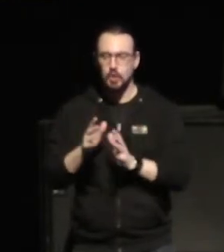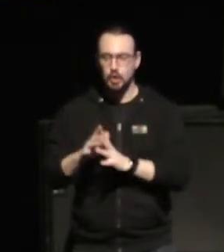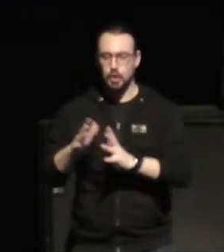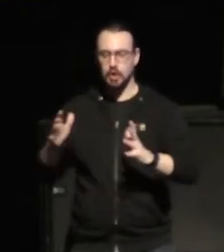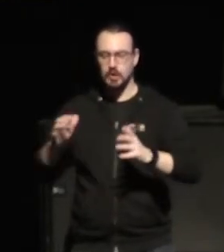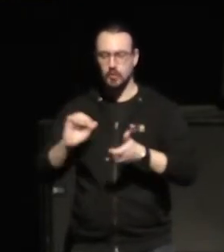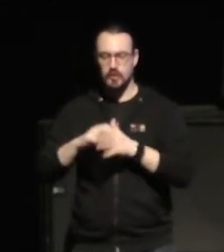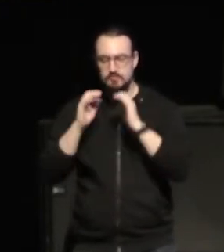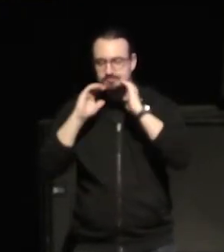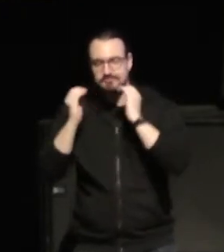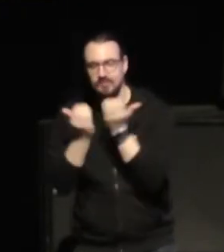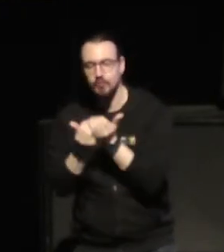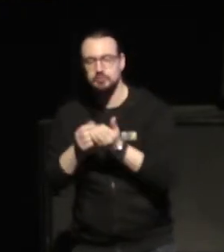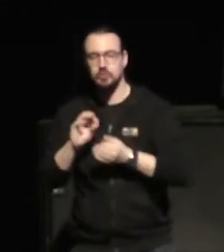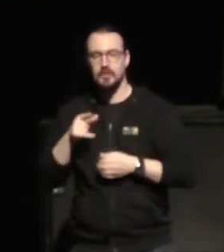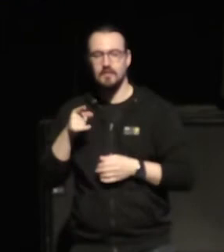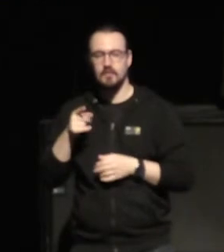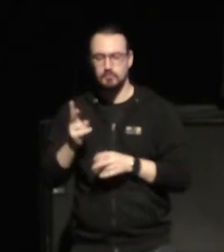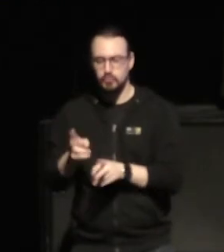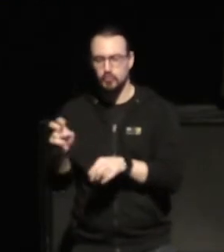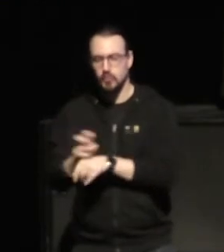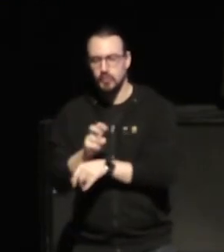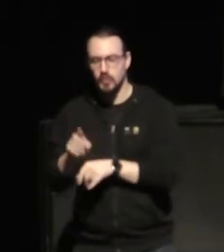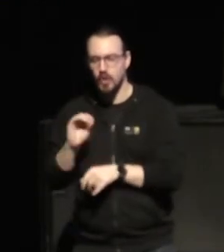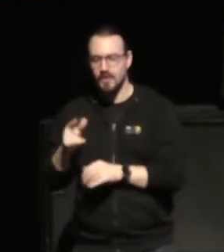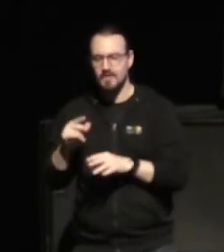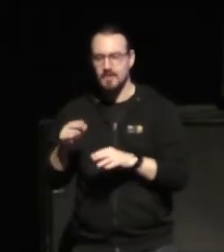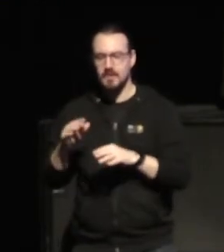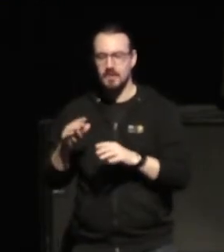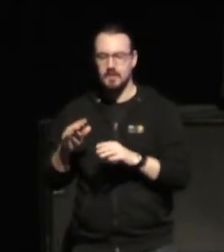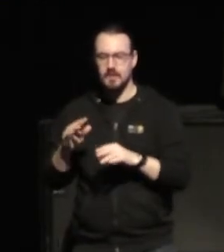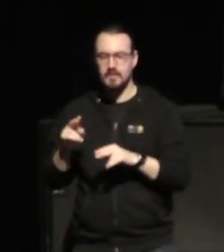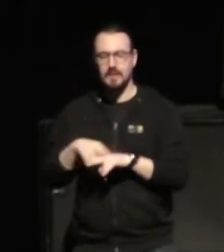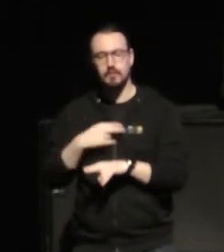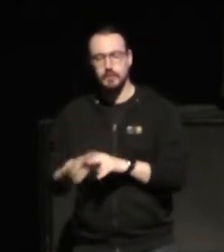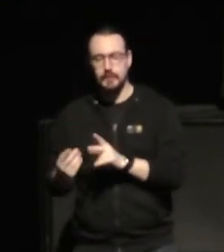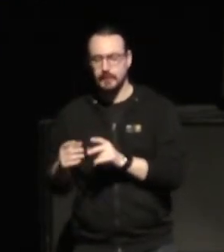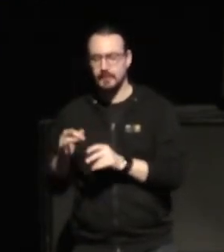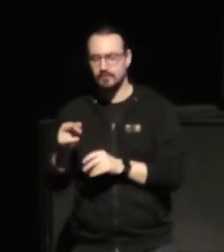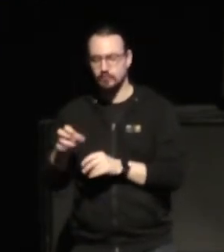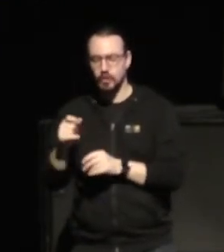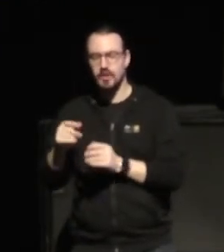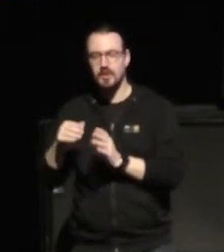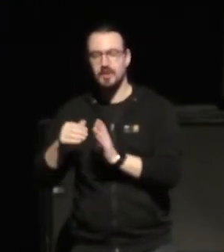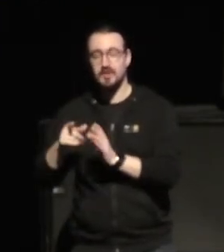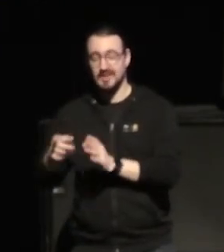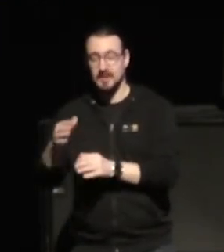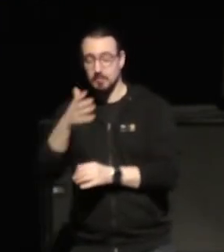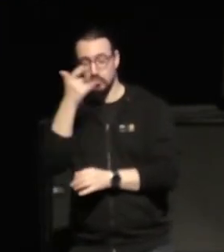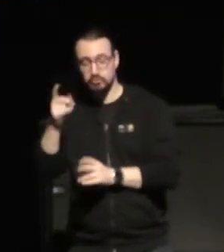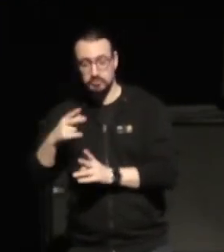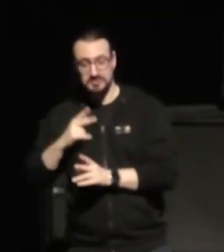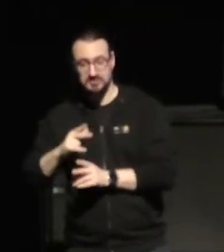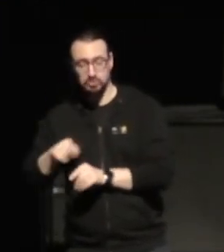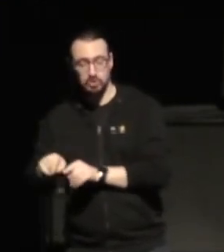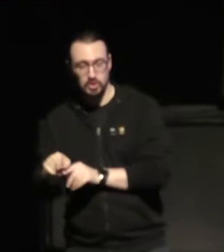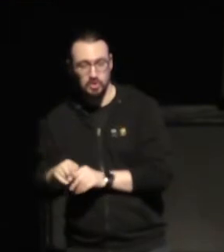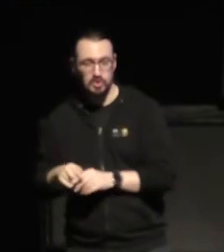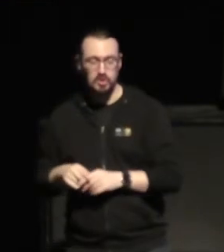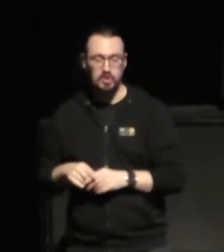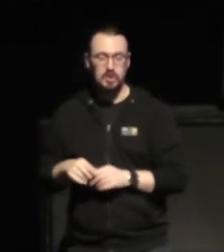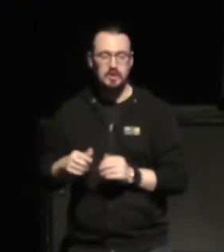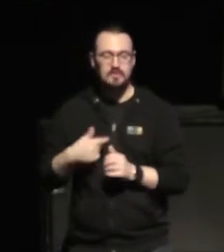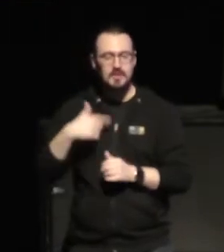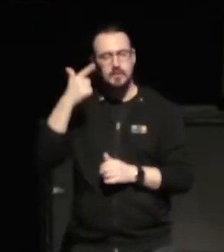and the conservation and control the native seeds by the peasants. Because we do believe